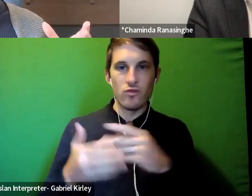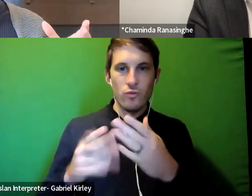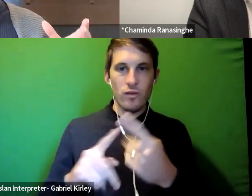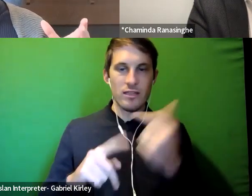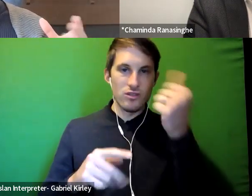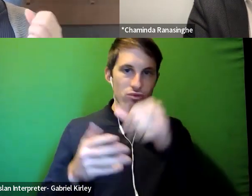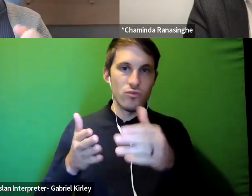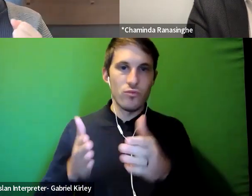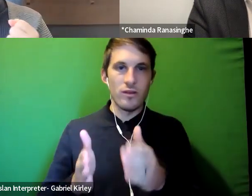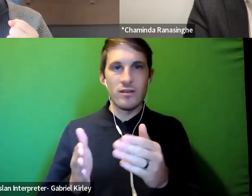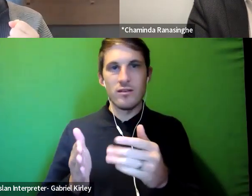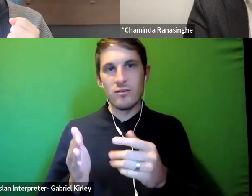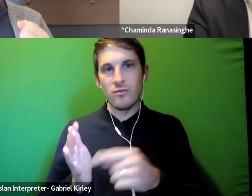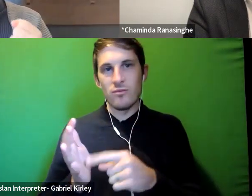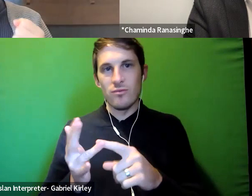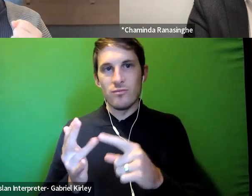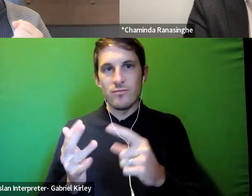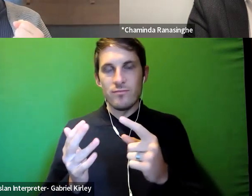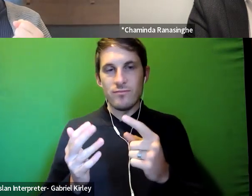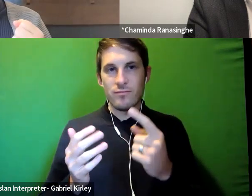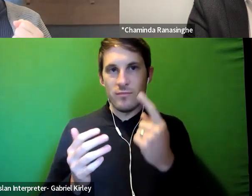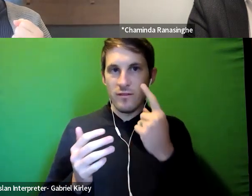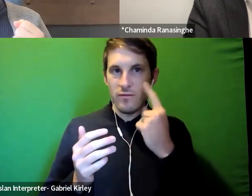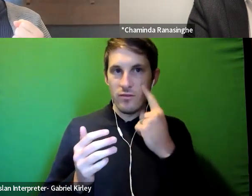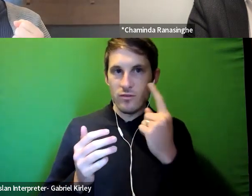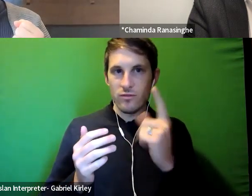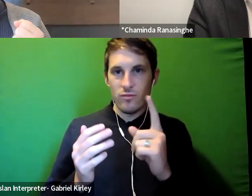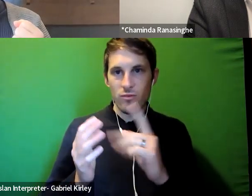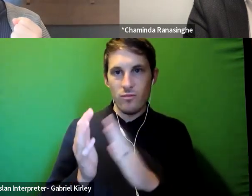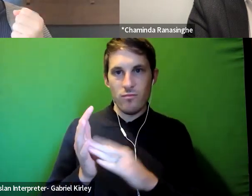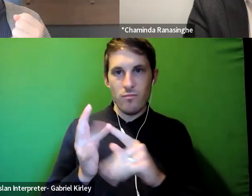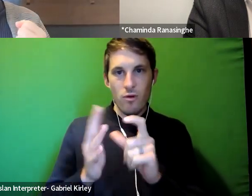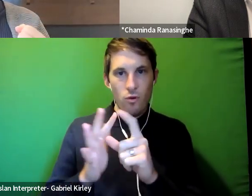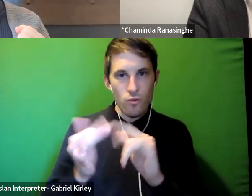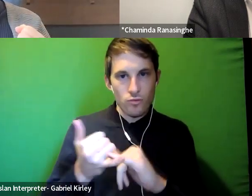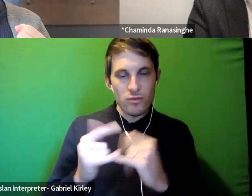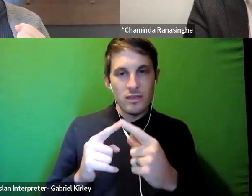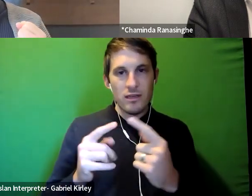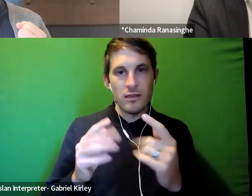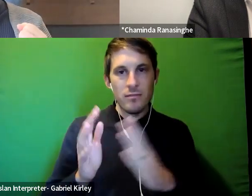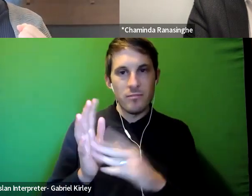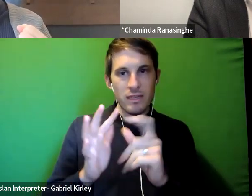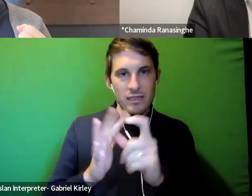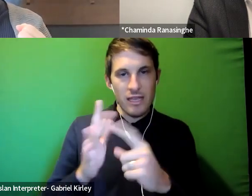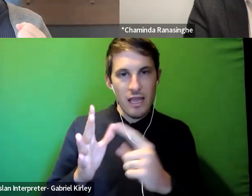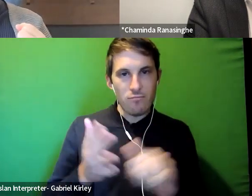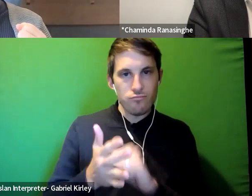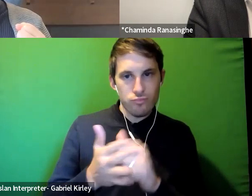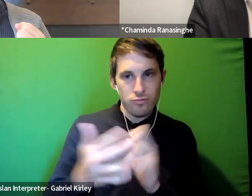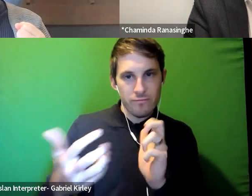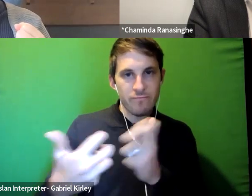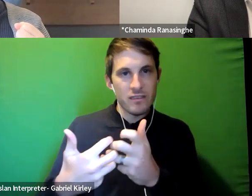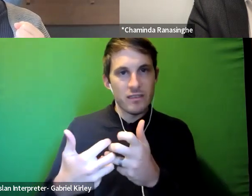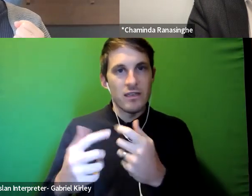intelligently, looking at the modes and the media that we use in really intelligent ways, and understand when